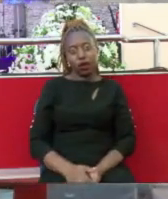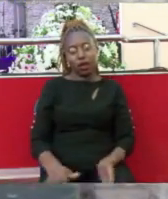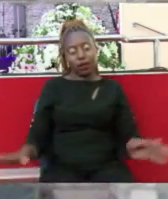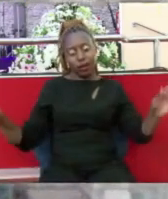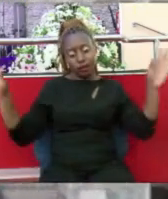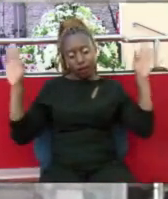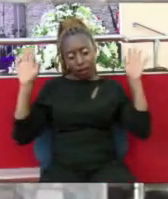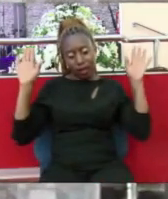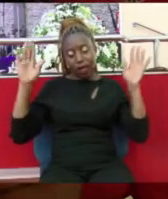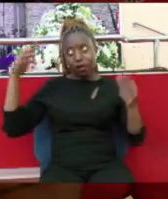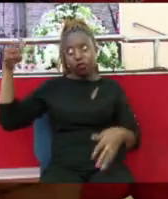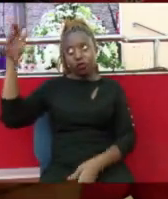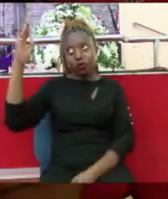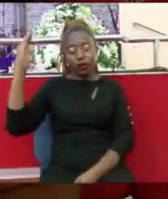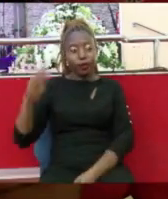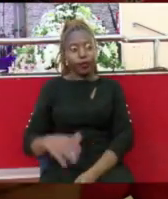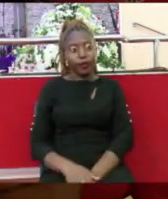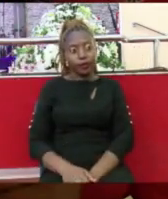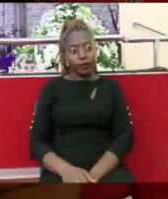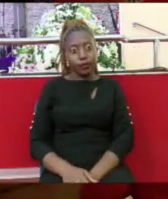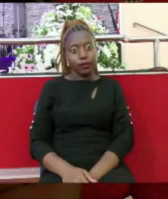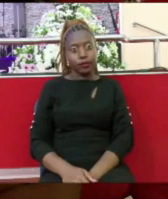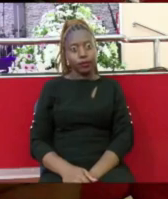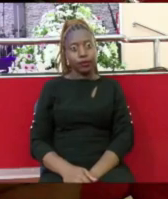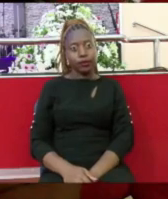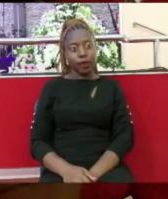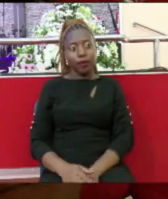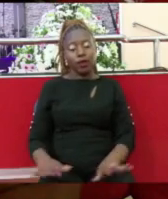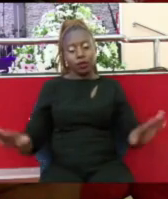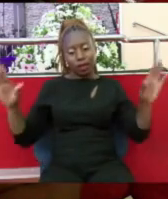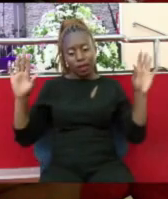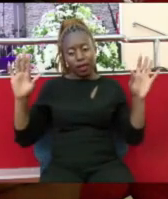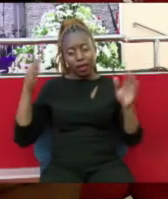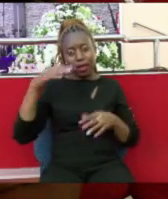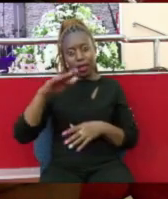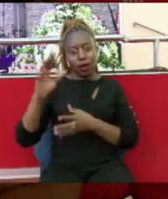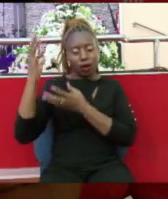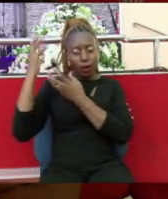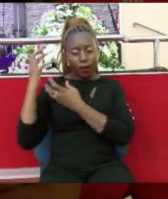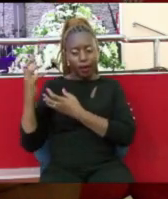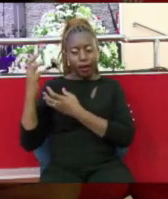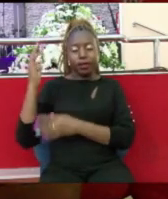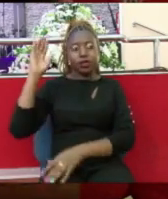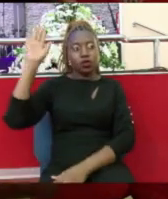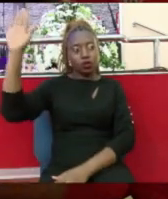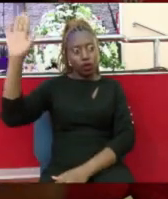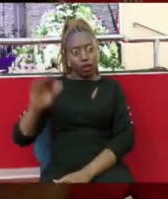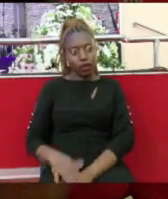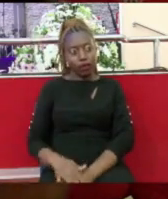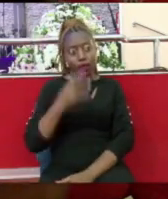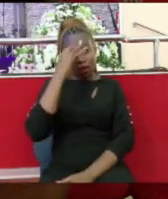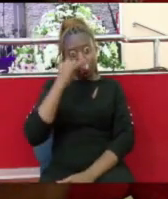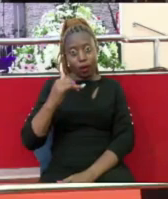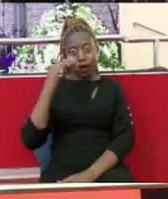him. Jitoe kwake. Cast your burdens unto him. Weka mizigo yako kwake. For he is faithful and he